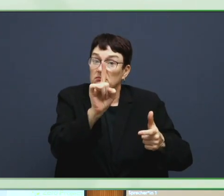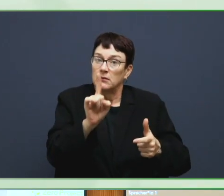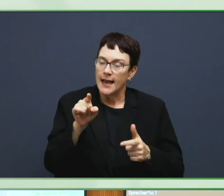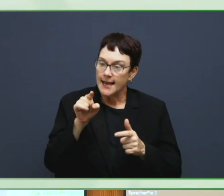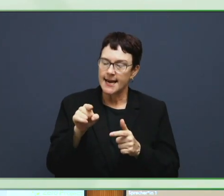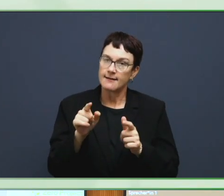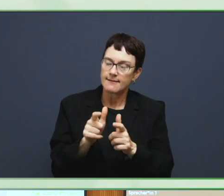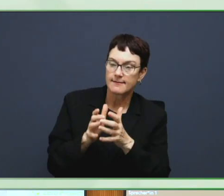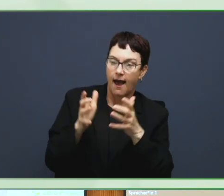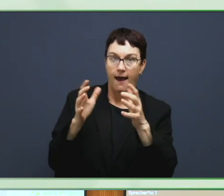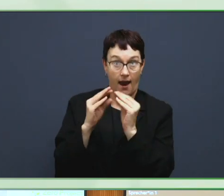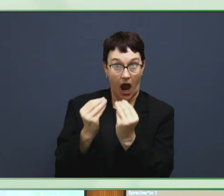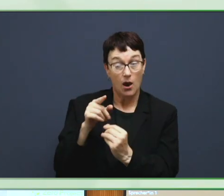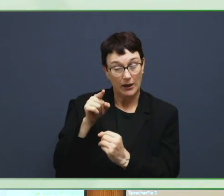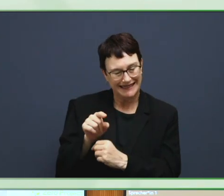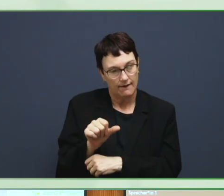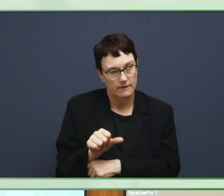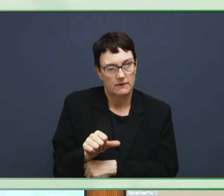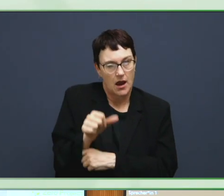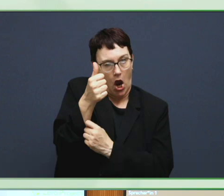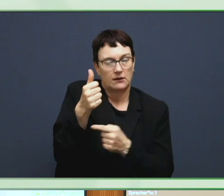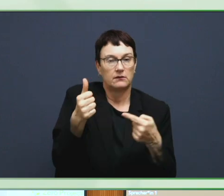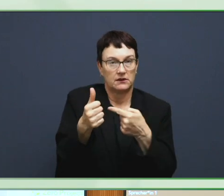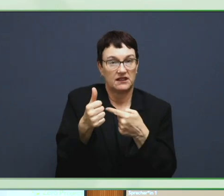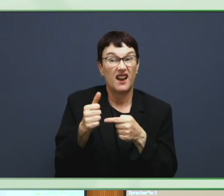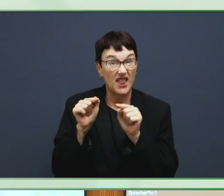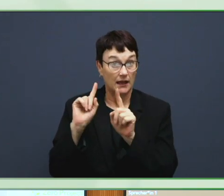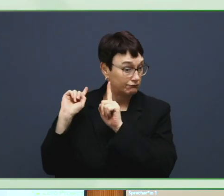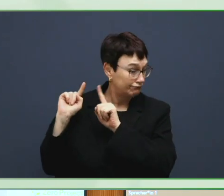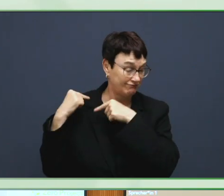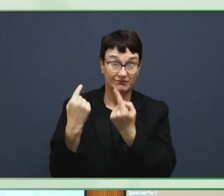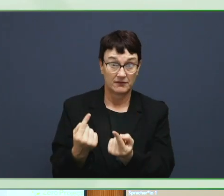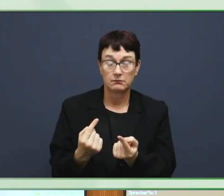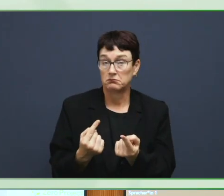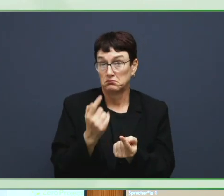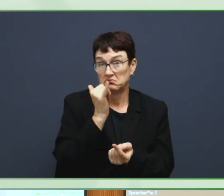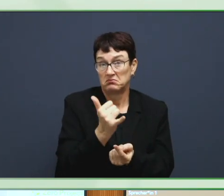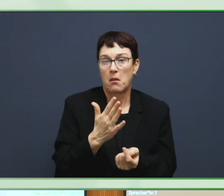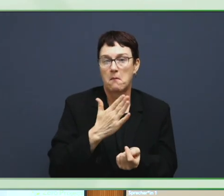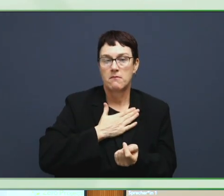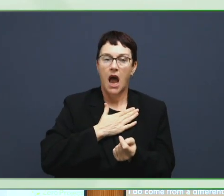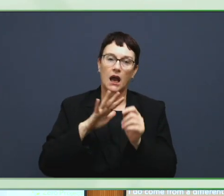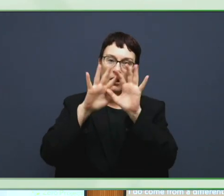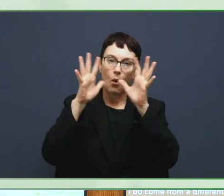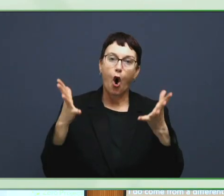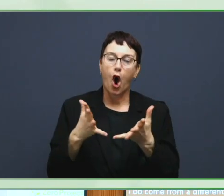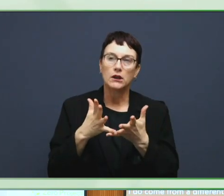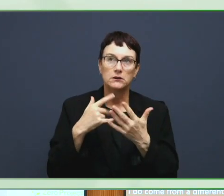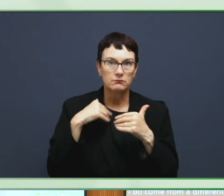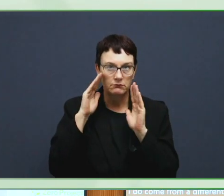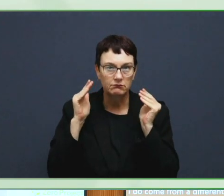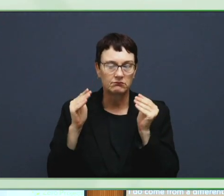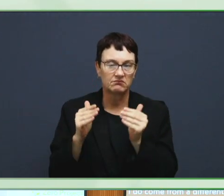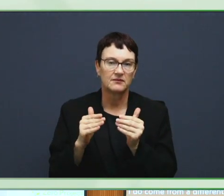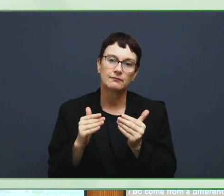we have been carrying our venture. I do come from a different world. I come from the world of strategy, especially in diplomacy and economic